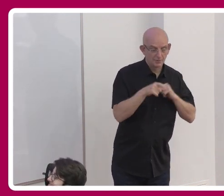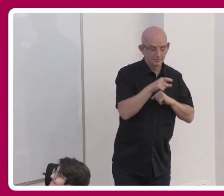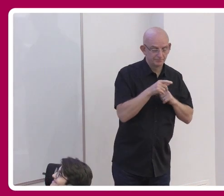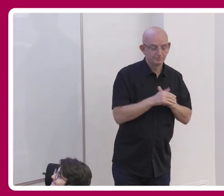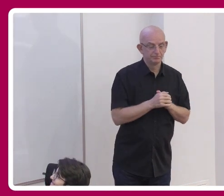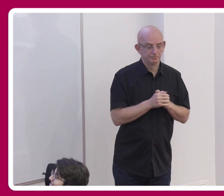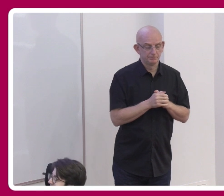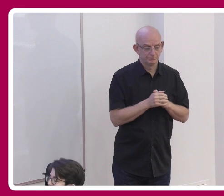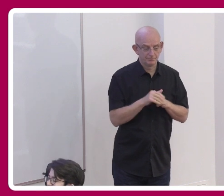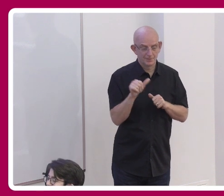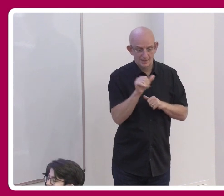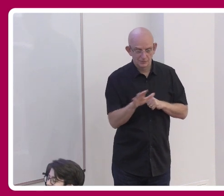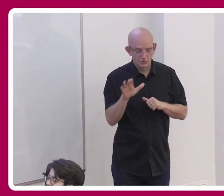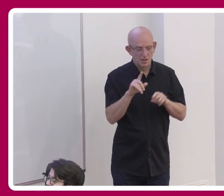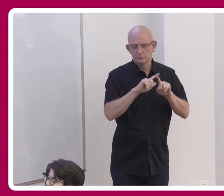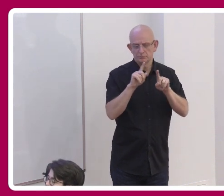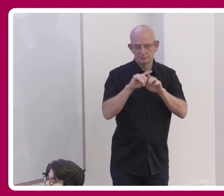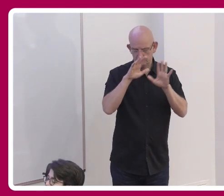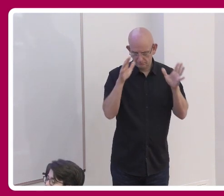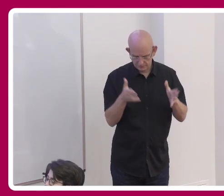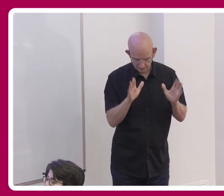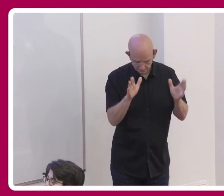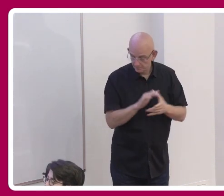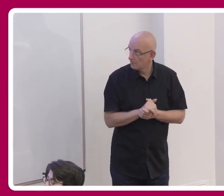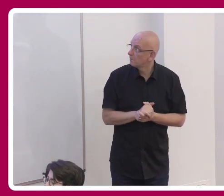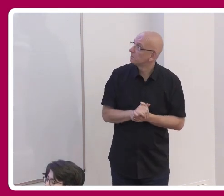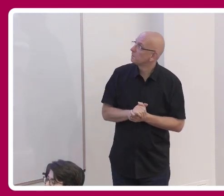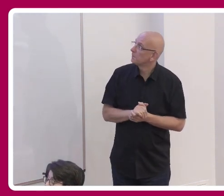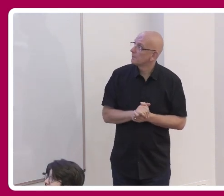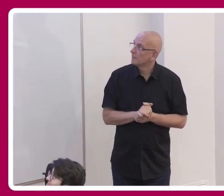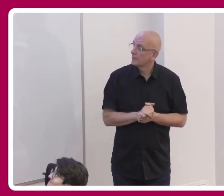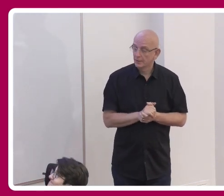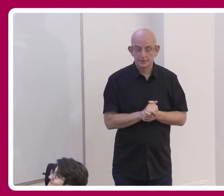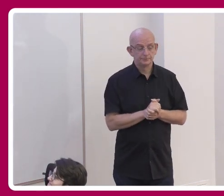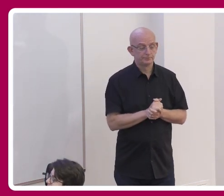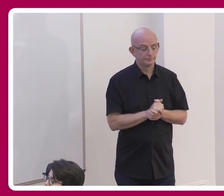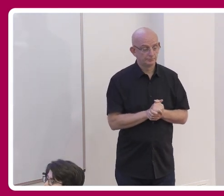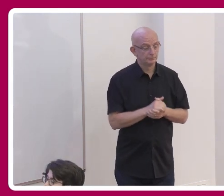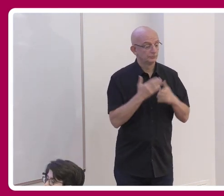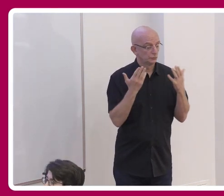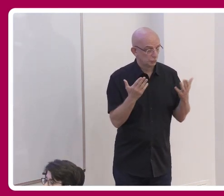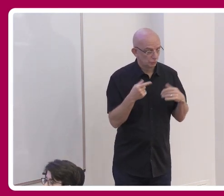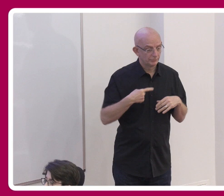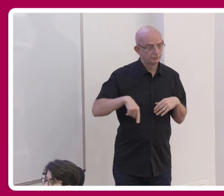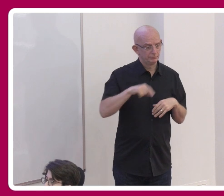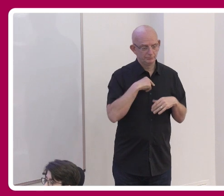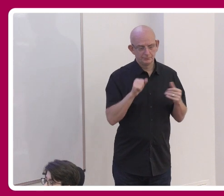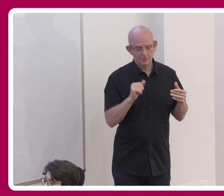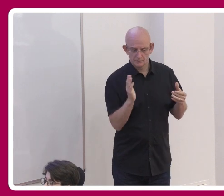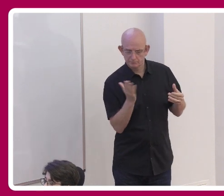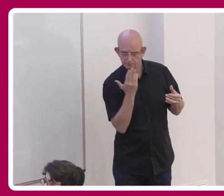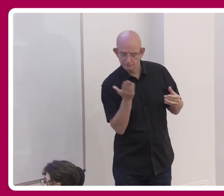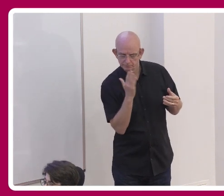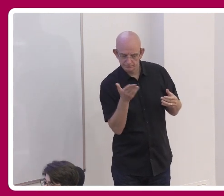the clicker is clicking now. So I'd like to talk about how we